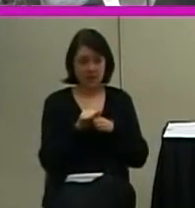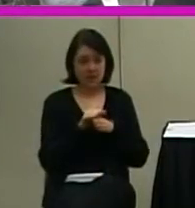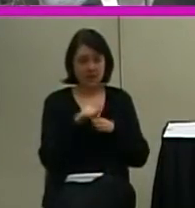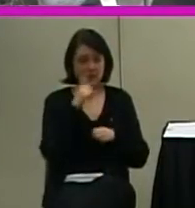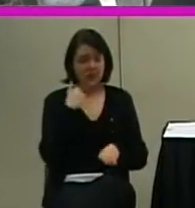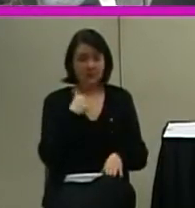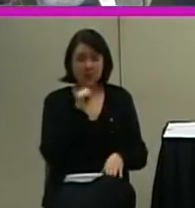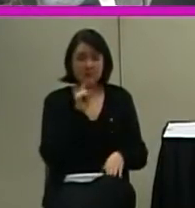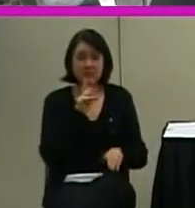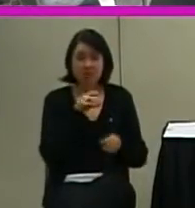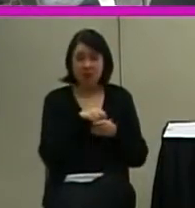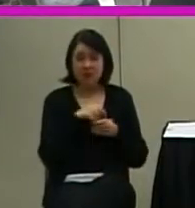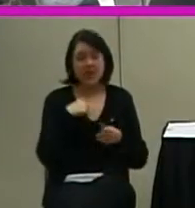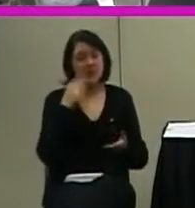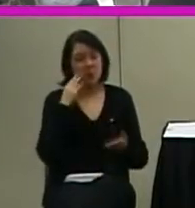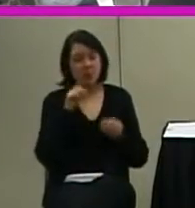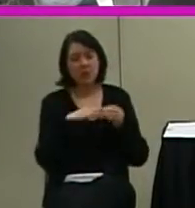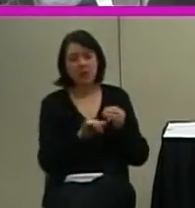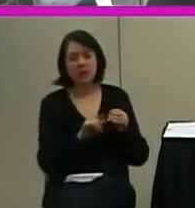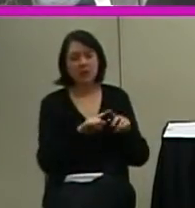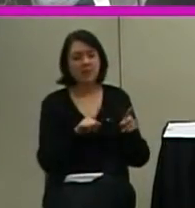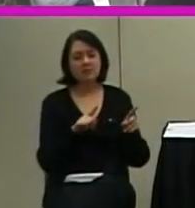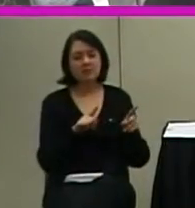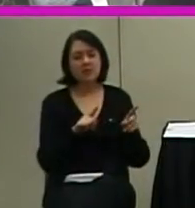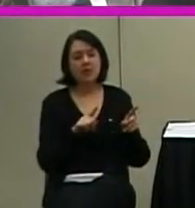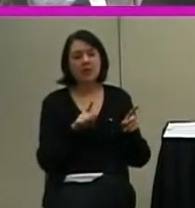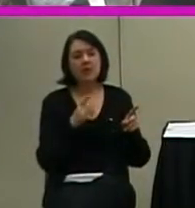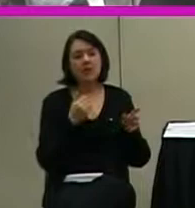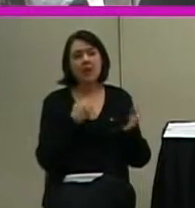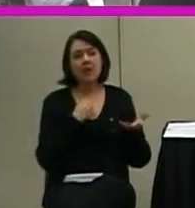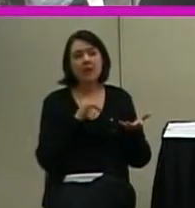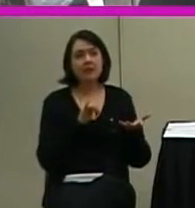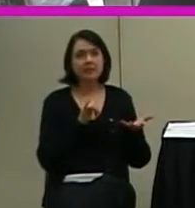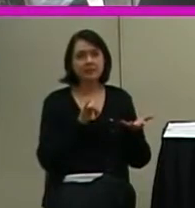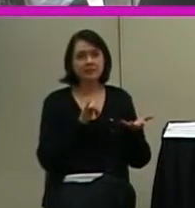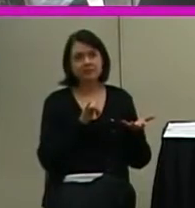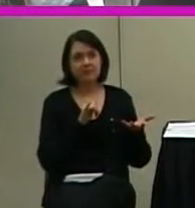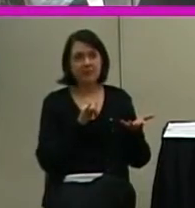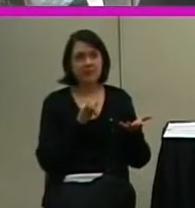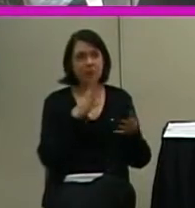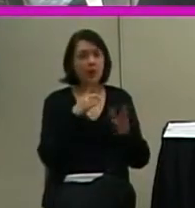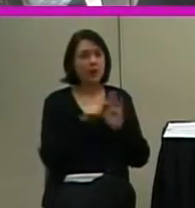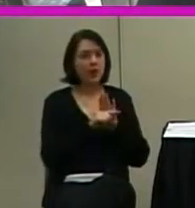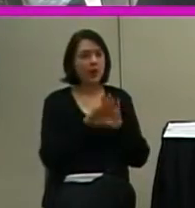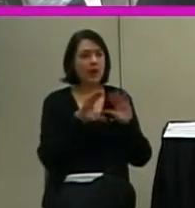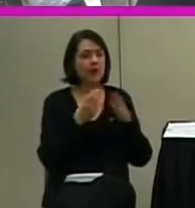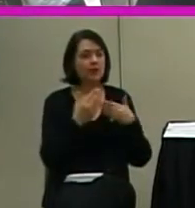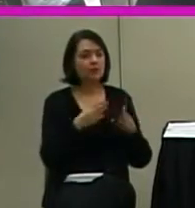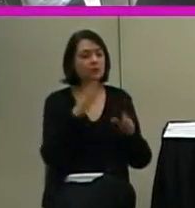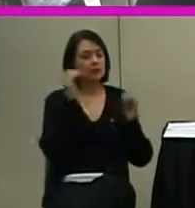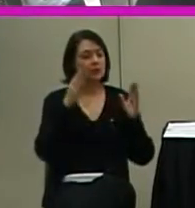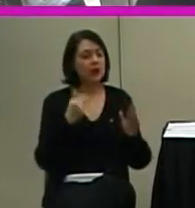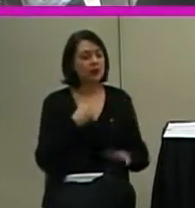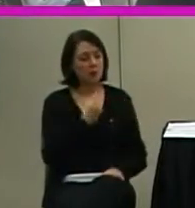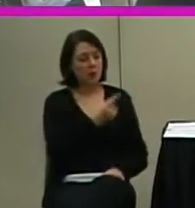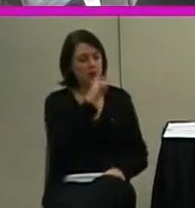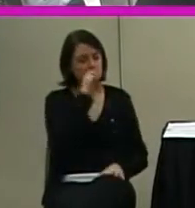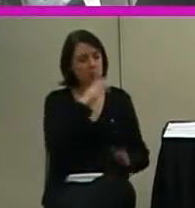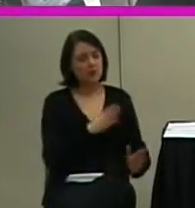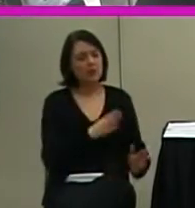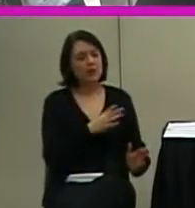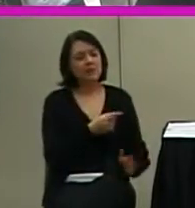not really involved in it, I know about it, but they have let's say it's a 4th grade classroom teacher that has this student